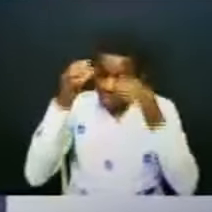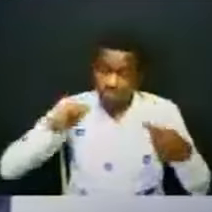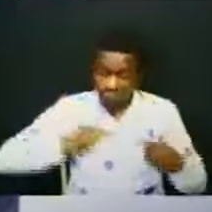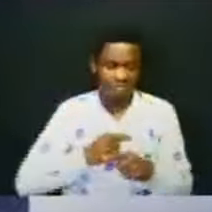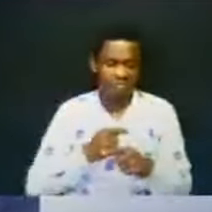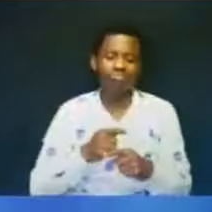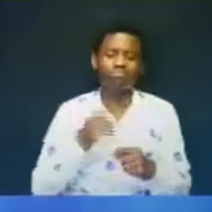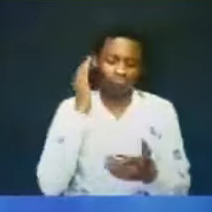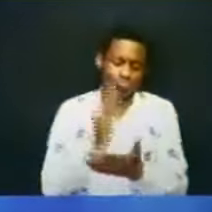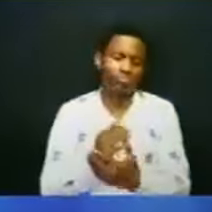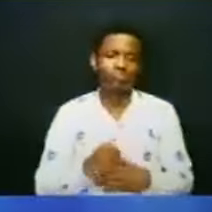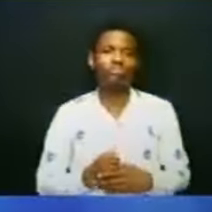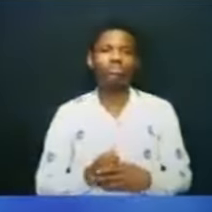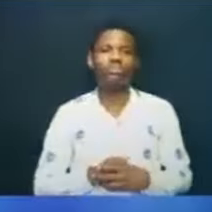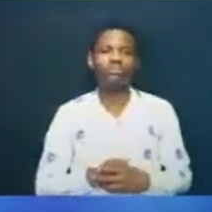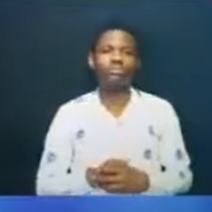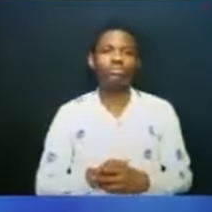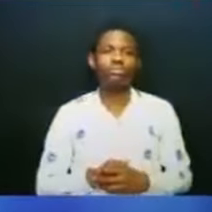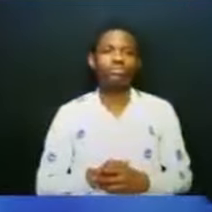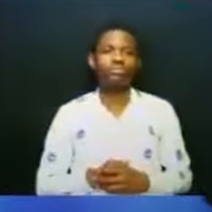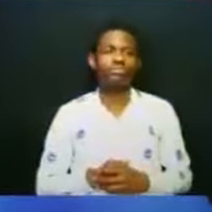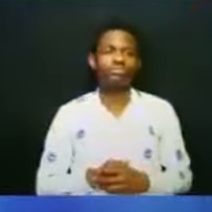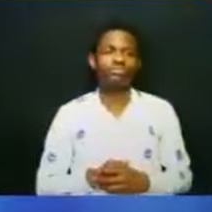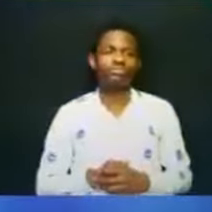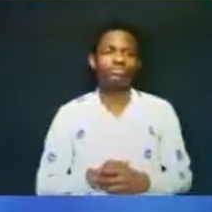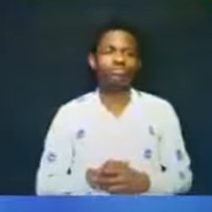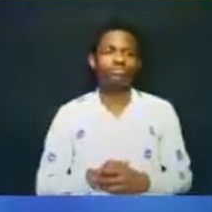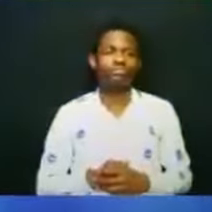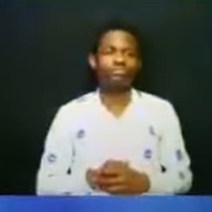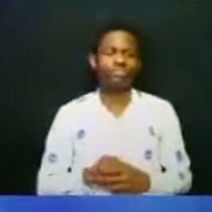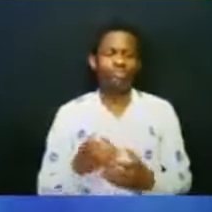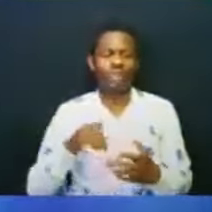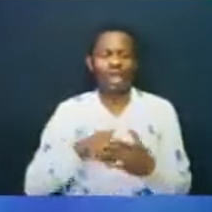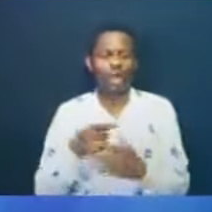How long before you order your men to stop pursuing their fellow